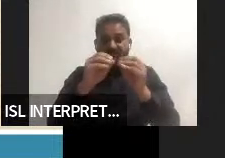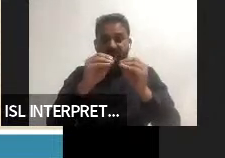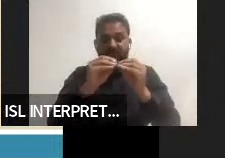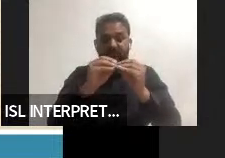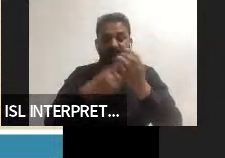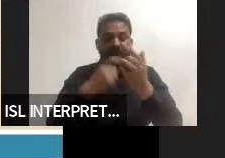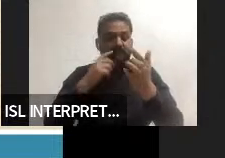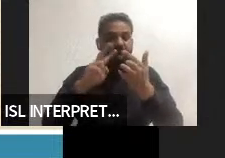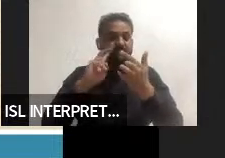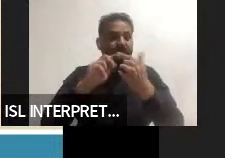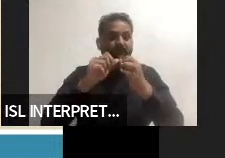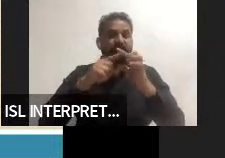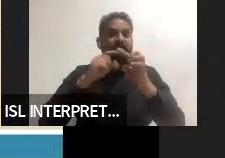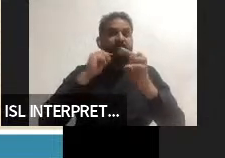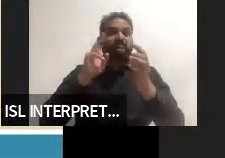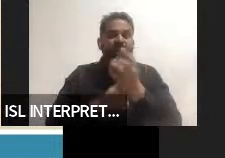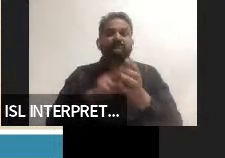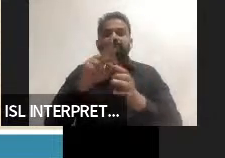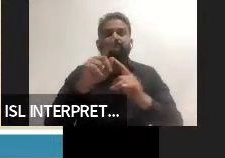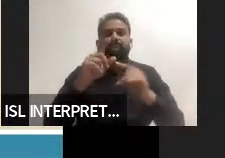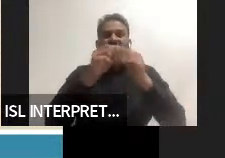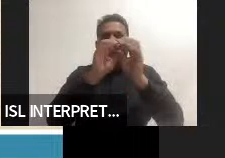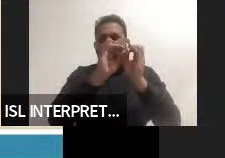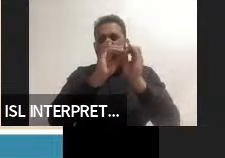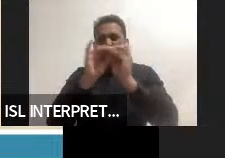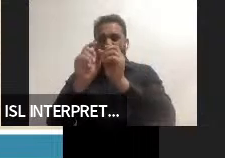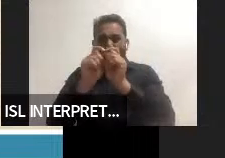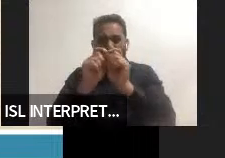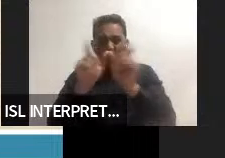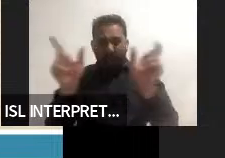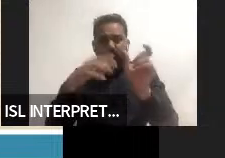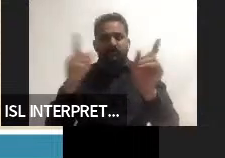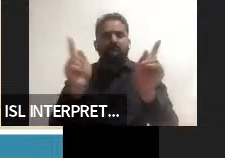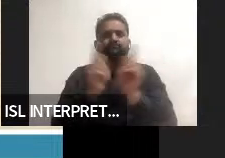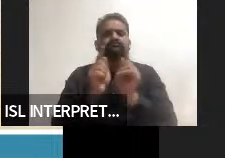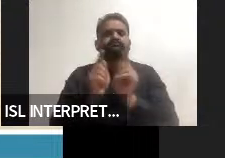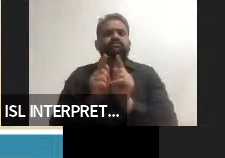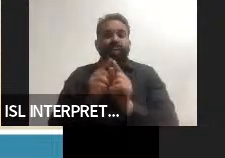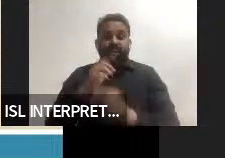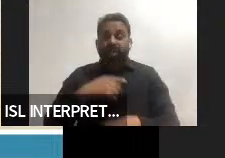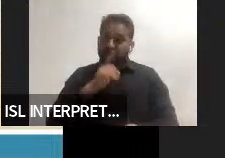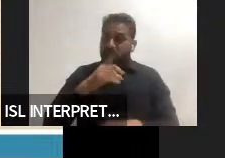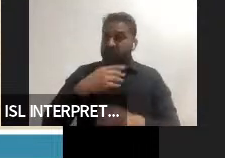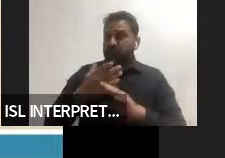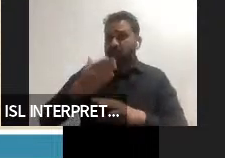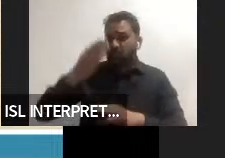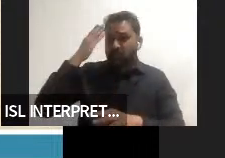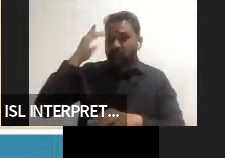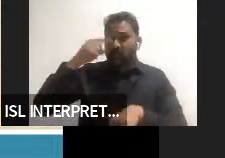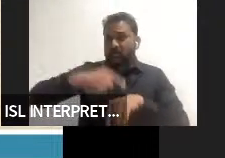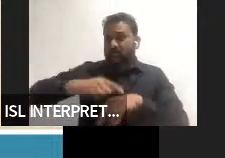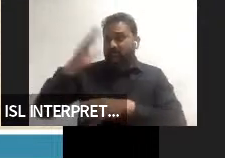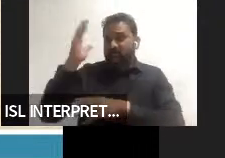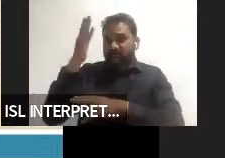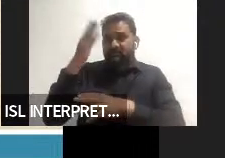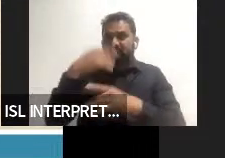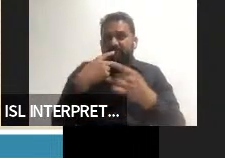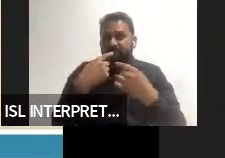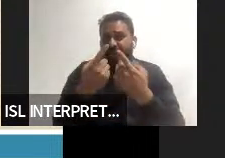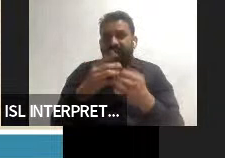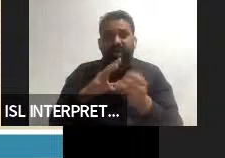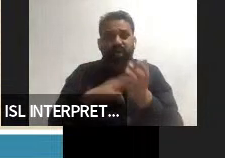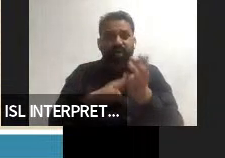helps. In my first lecture, when I said that how to read the mood problem, I